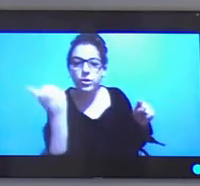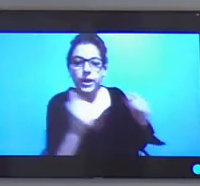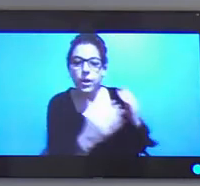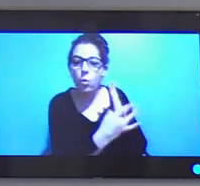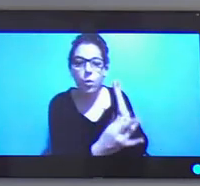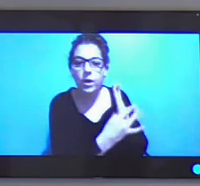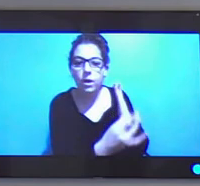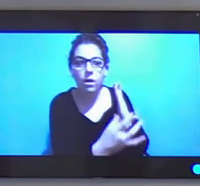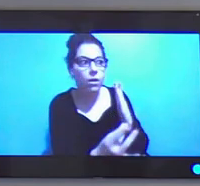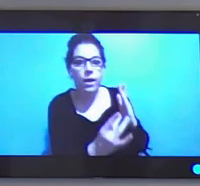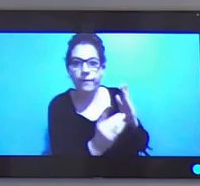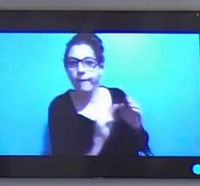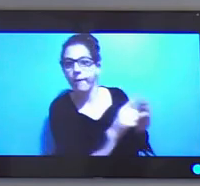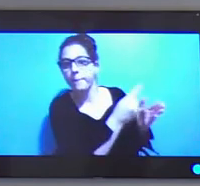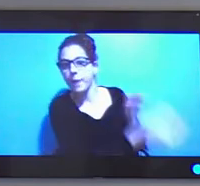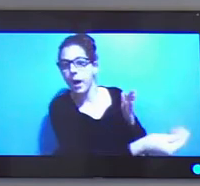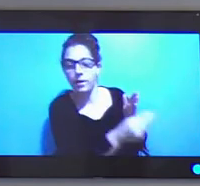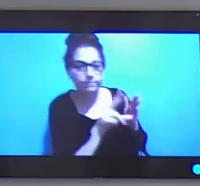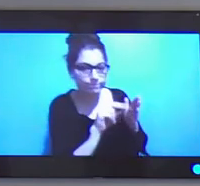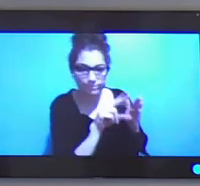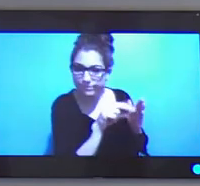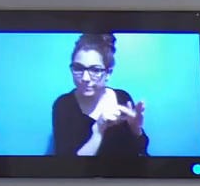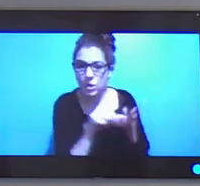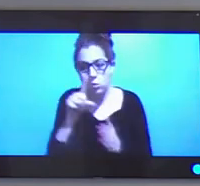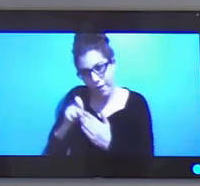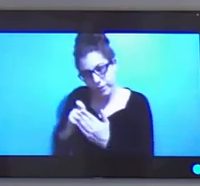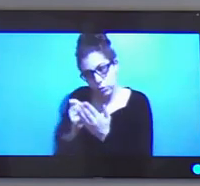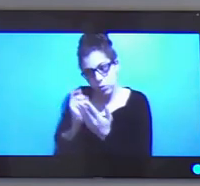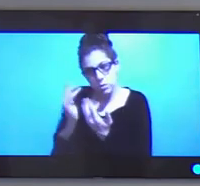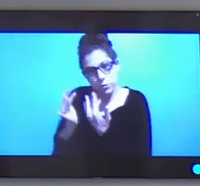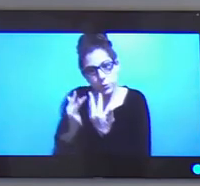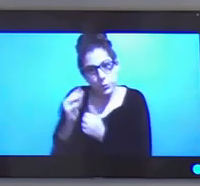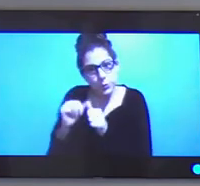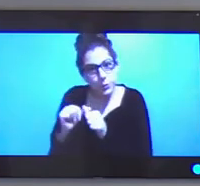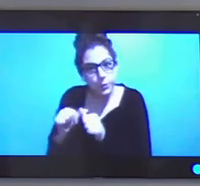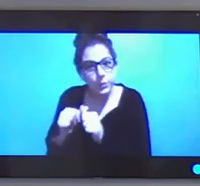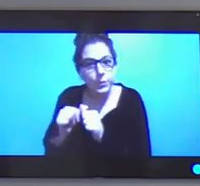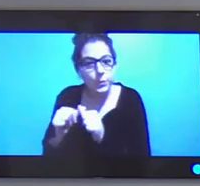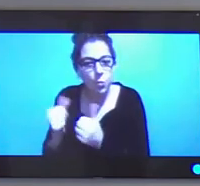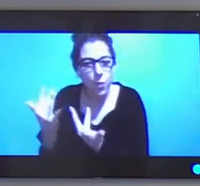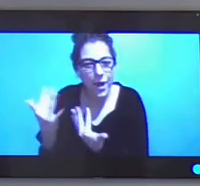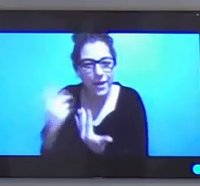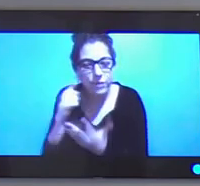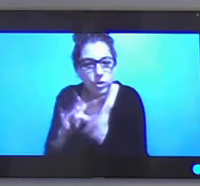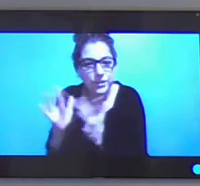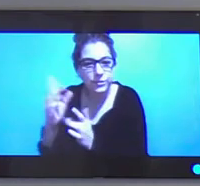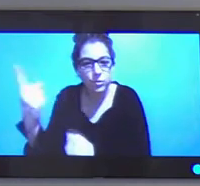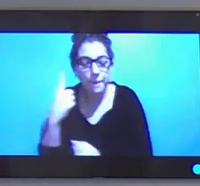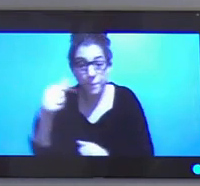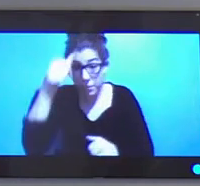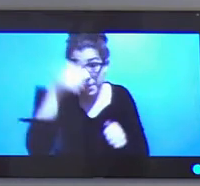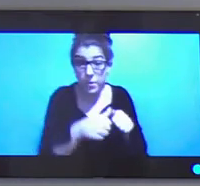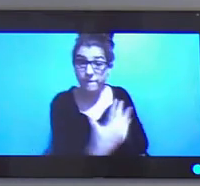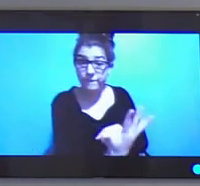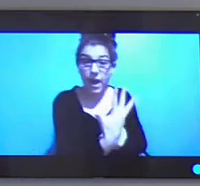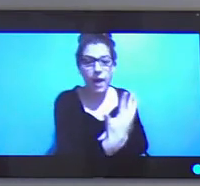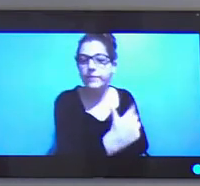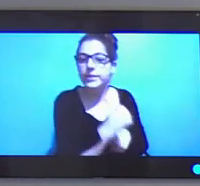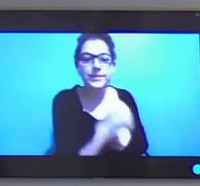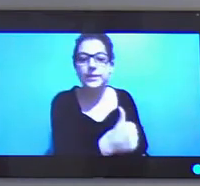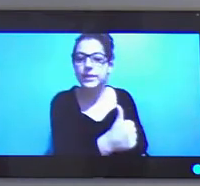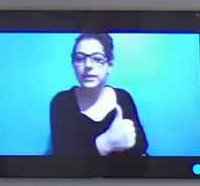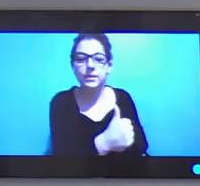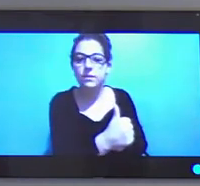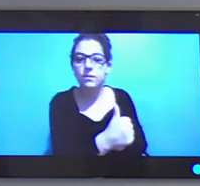do that, you need oil, right? You need oil in those old lamps to keep it burning. Without oil, you can't light